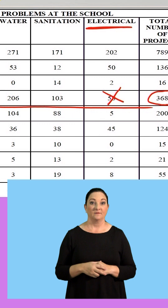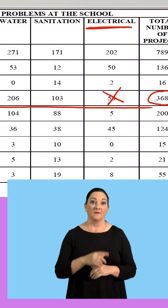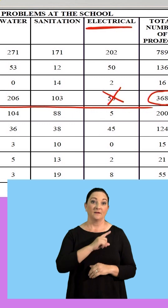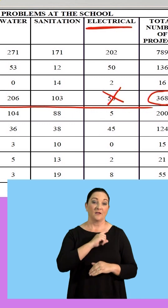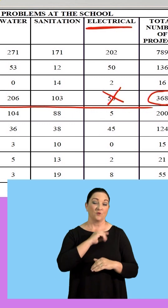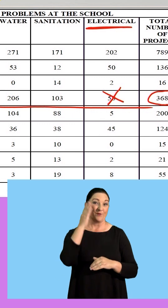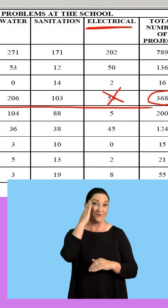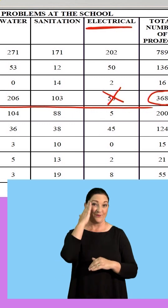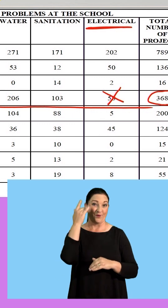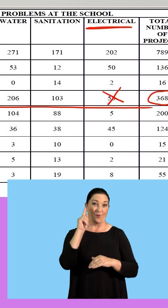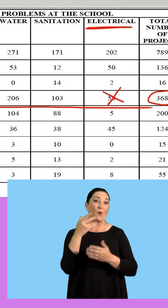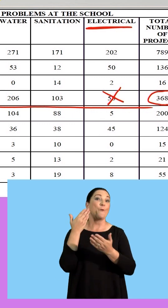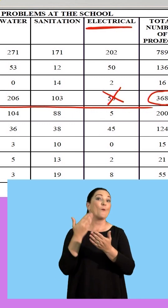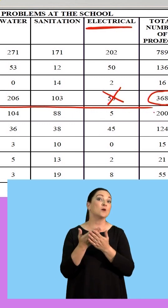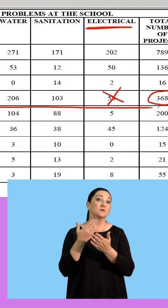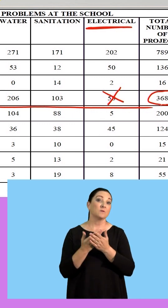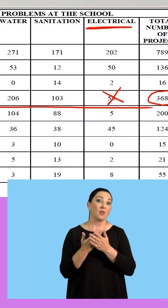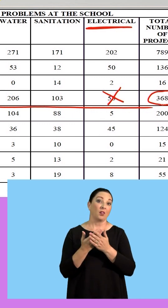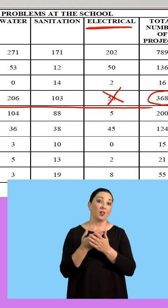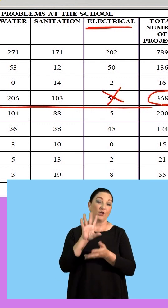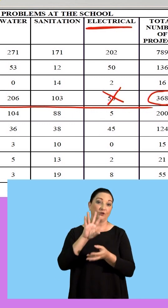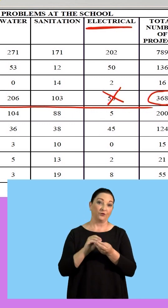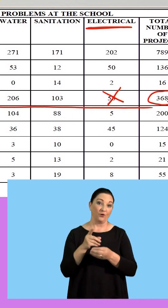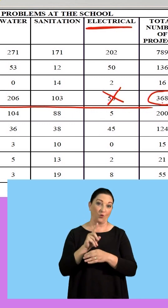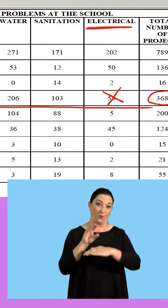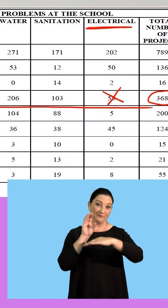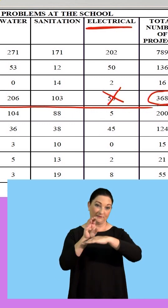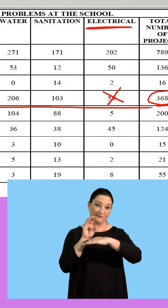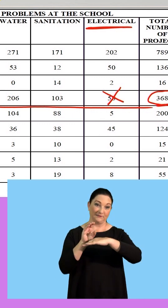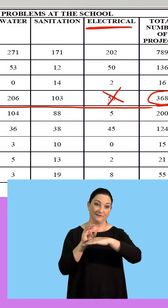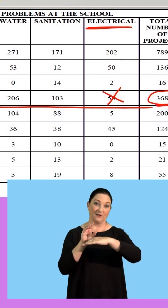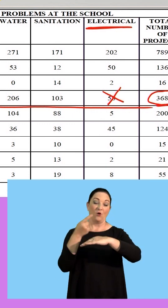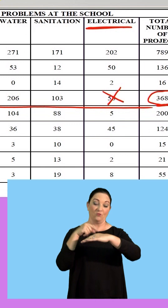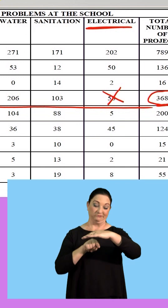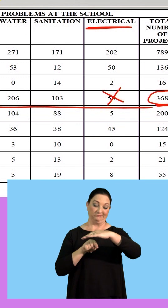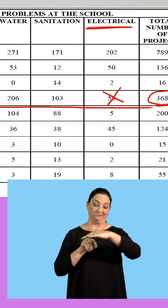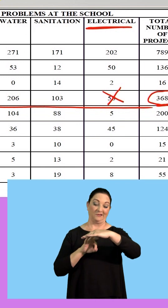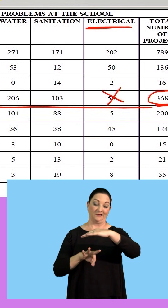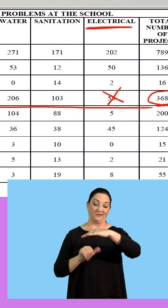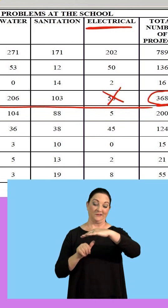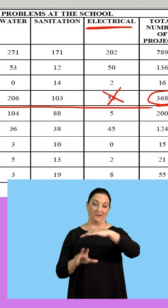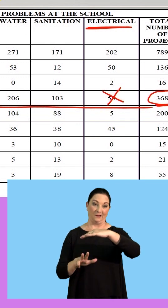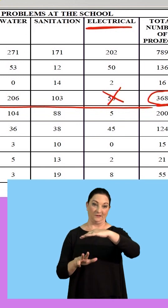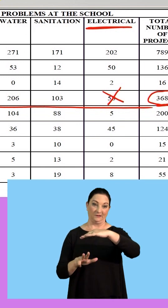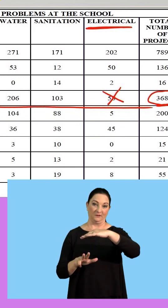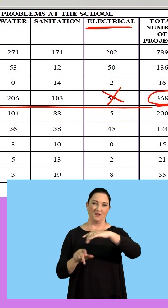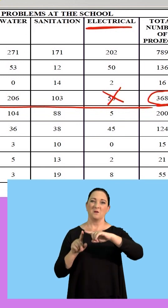outcomes. So therefore, I know already my possible outcomes, total number of possible outcomes